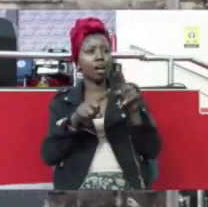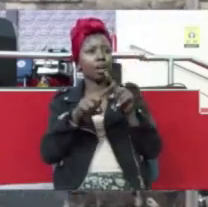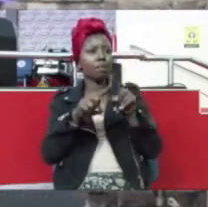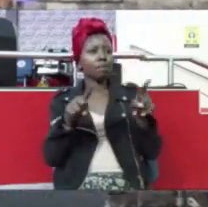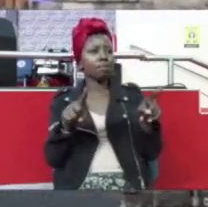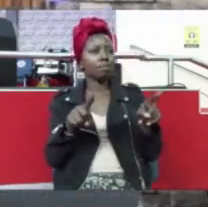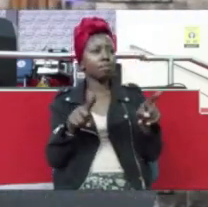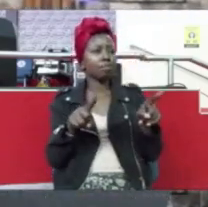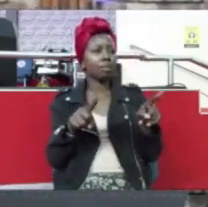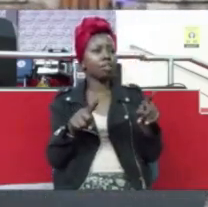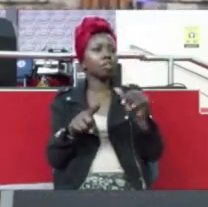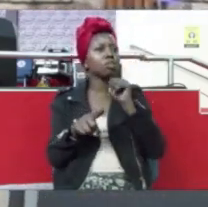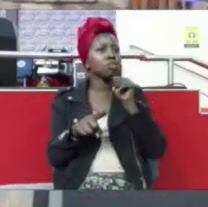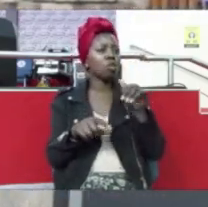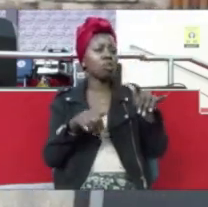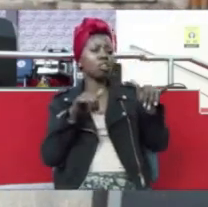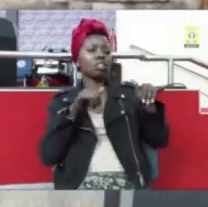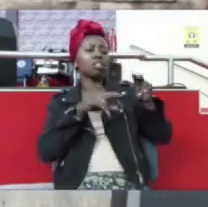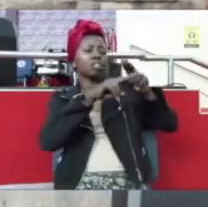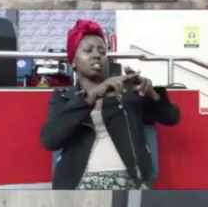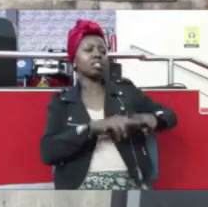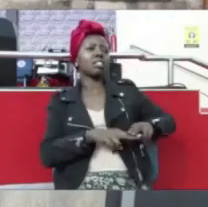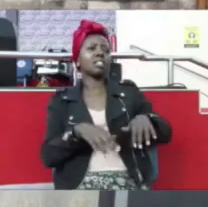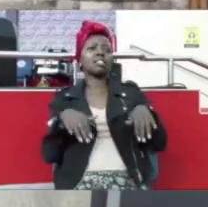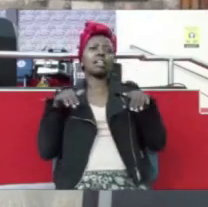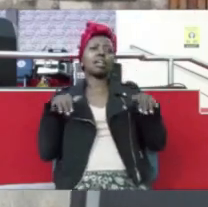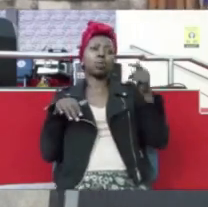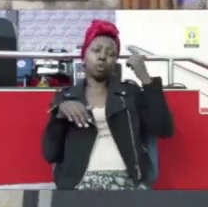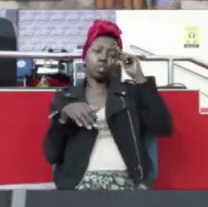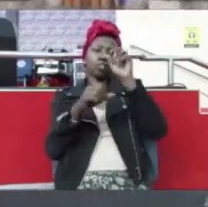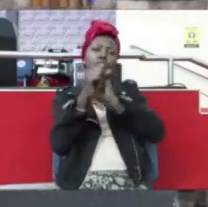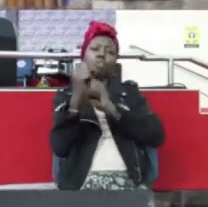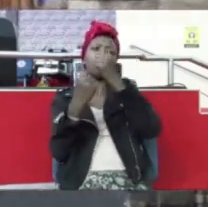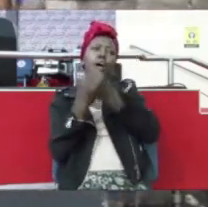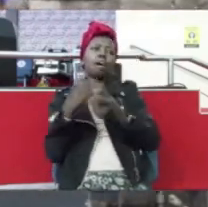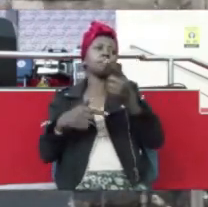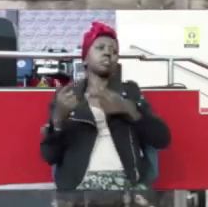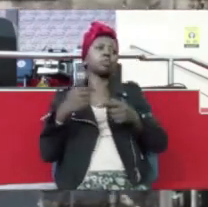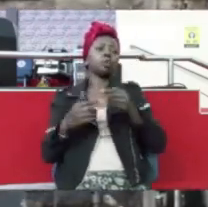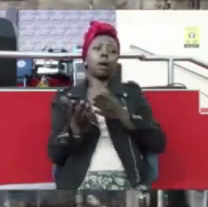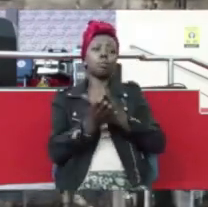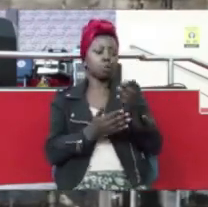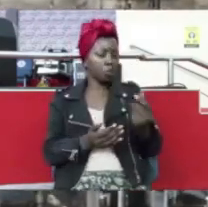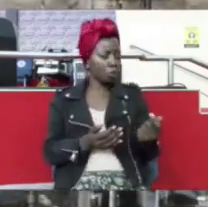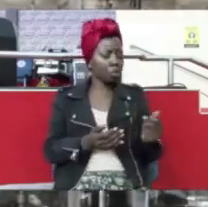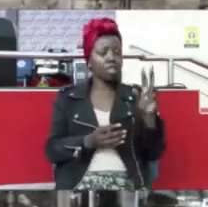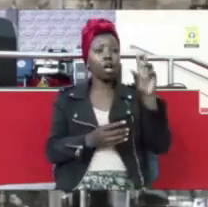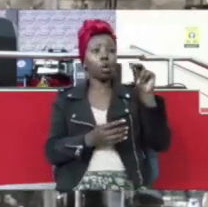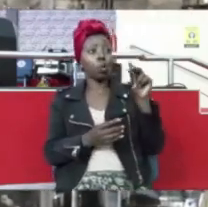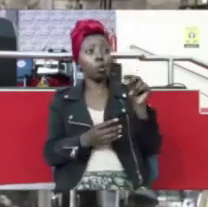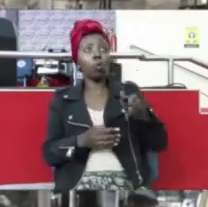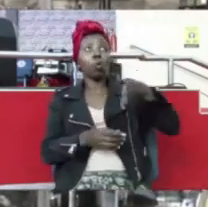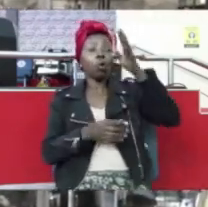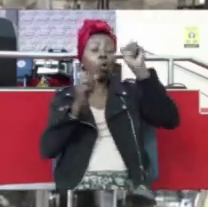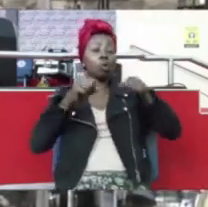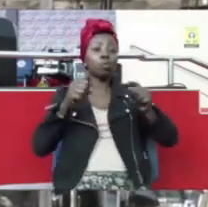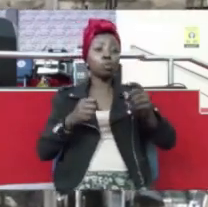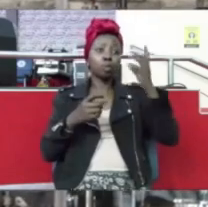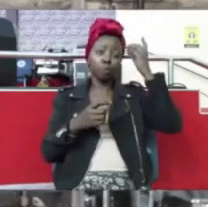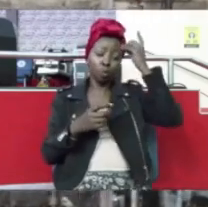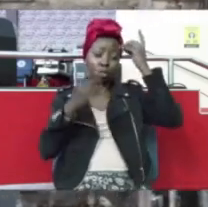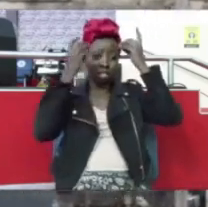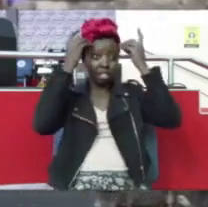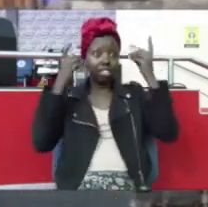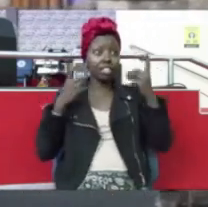sit back and wait for the harvest to come by way of finances. God can decide to bless you or to give you a harvest